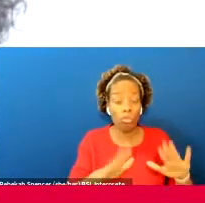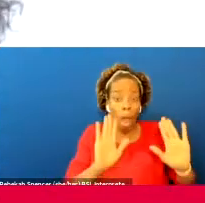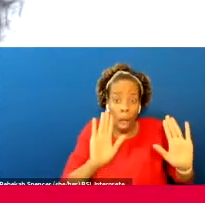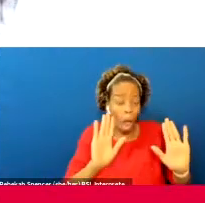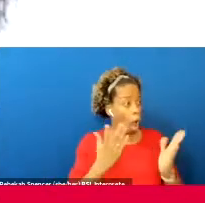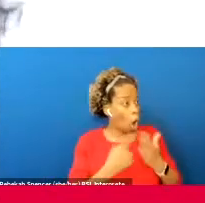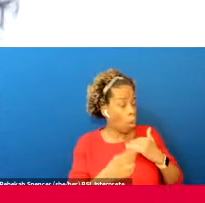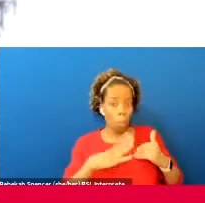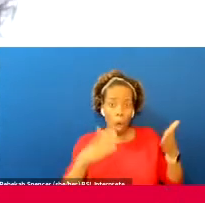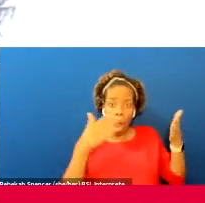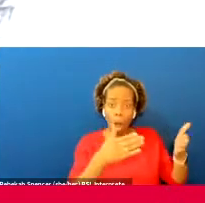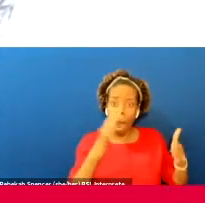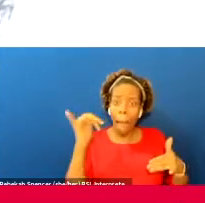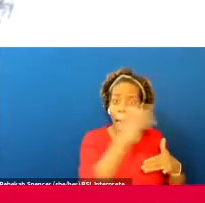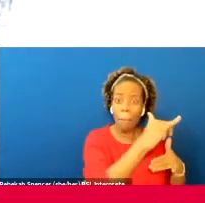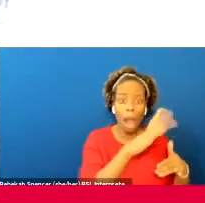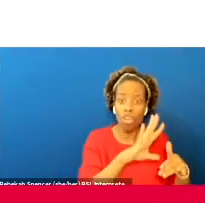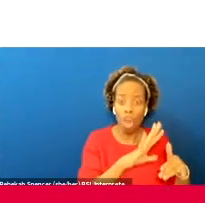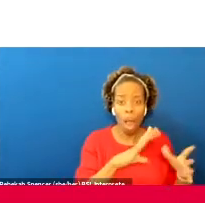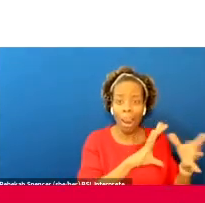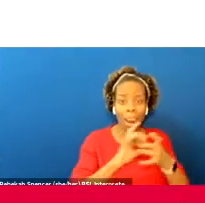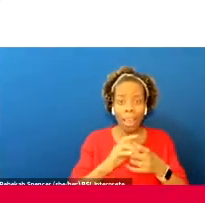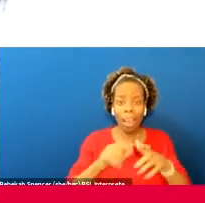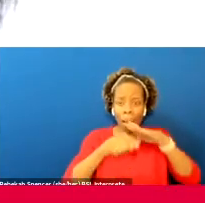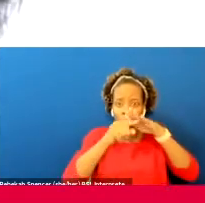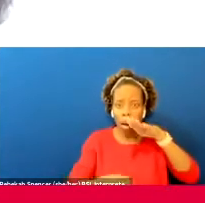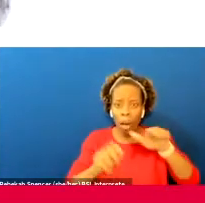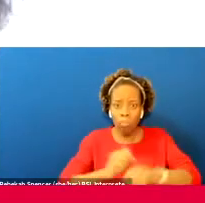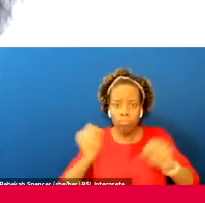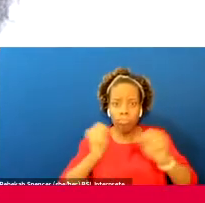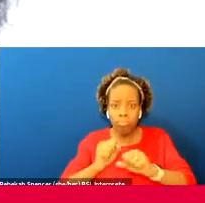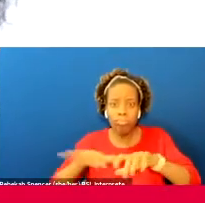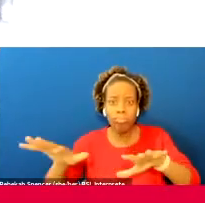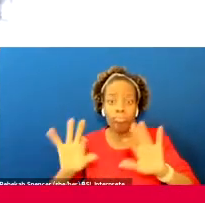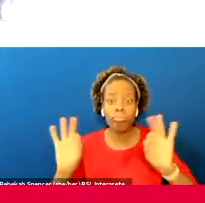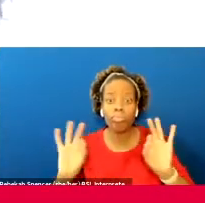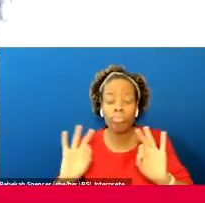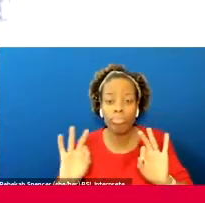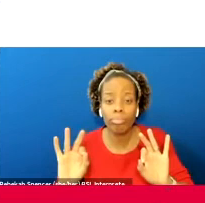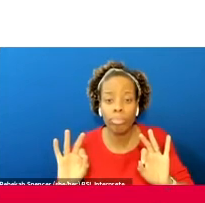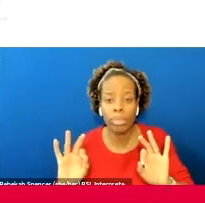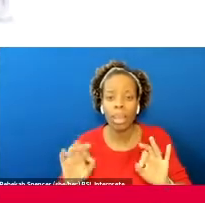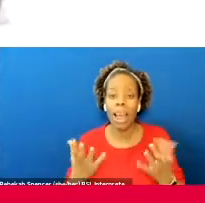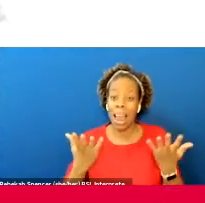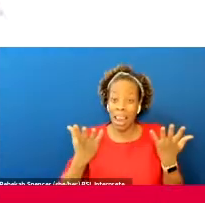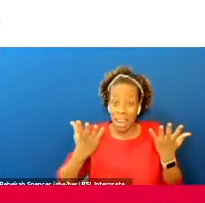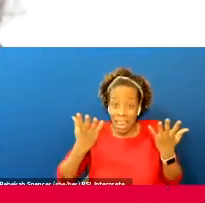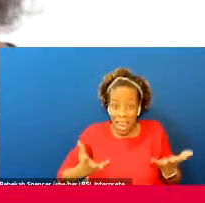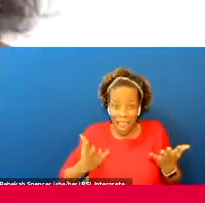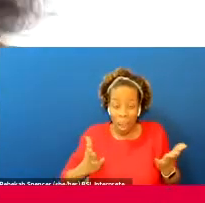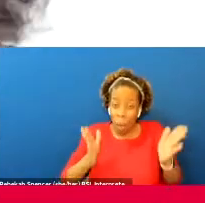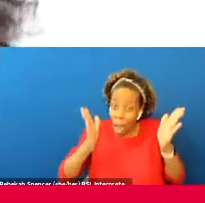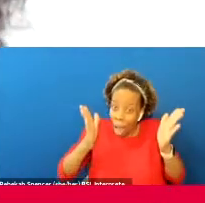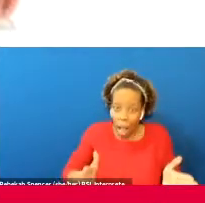that's not something that we can discuss, but if now is not the time for us to make these changes after we've seen the